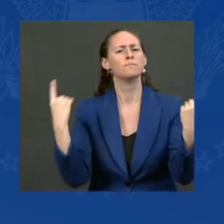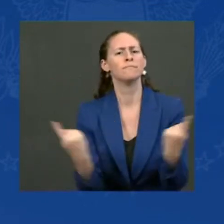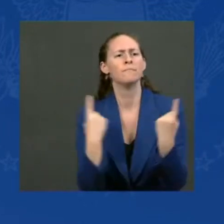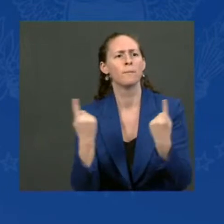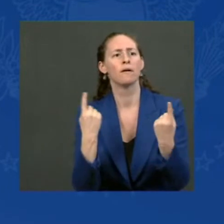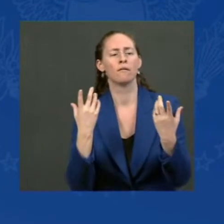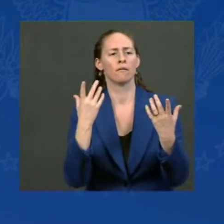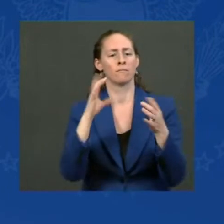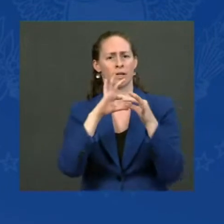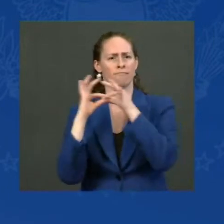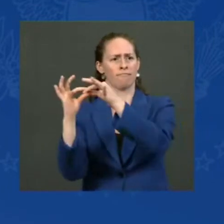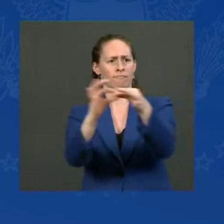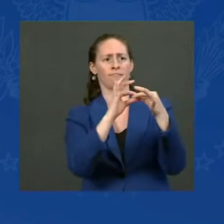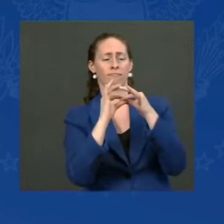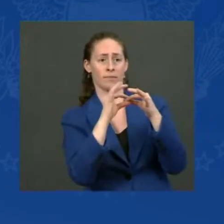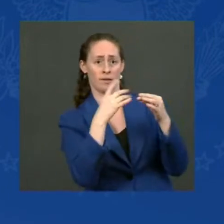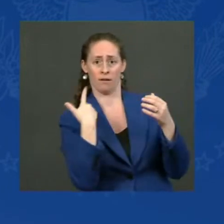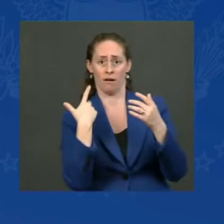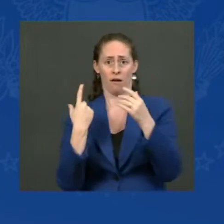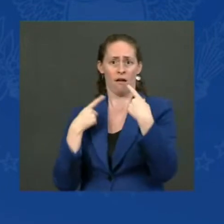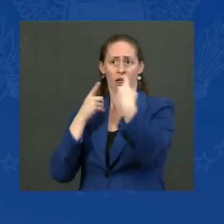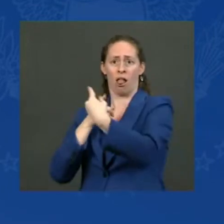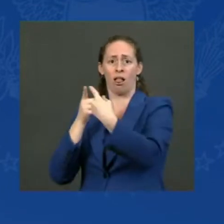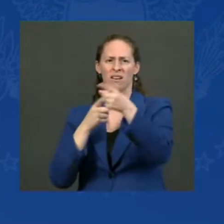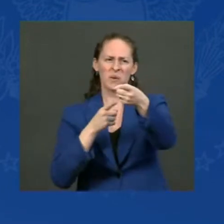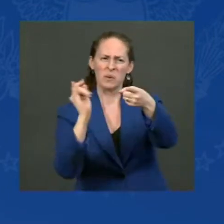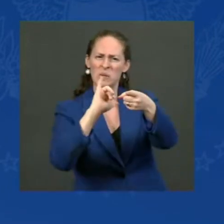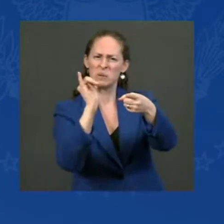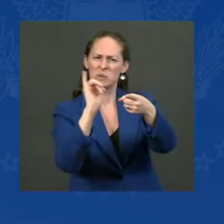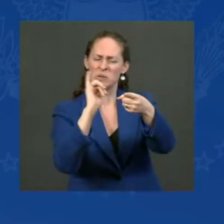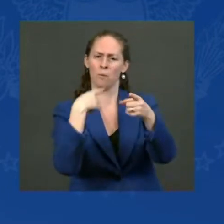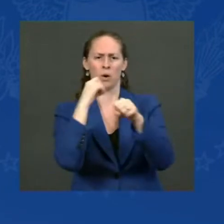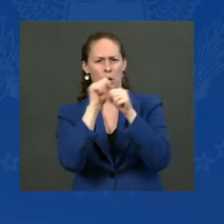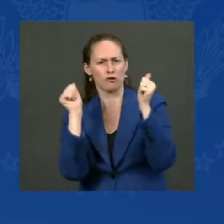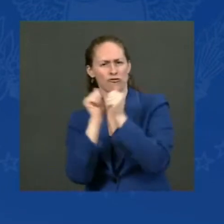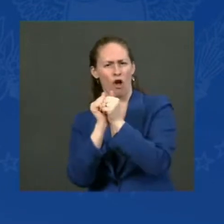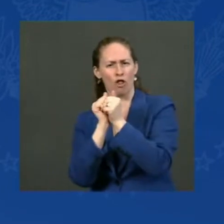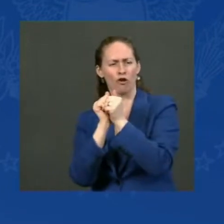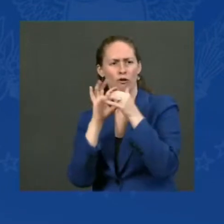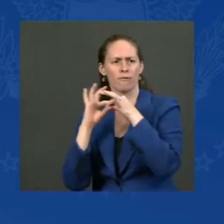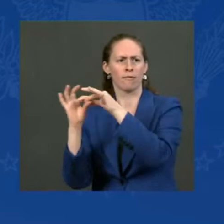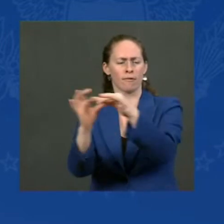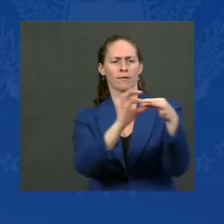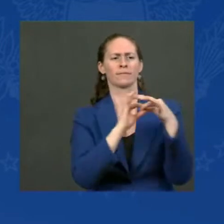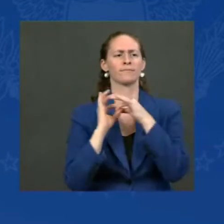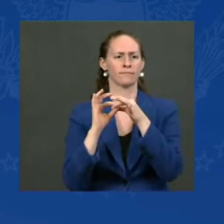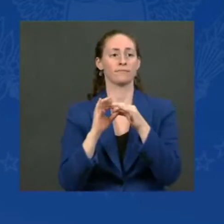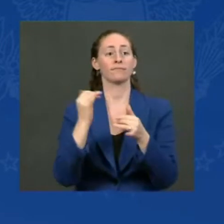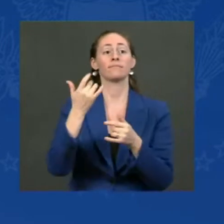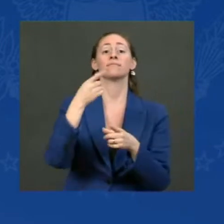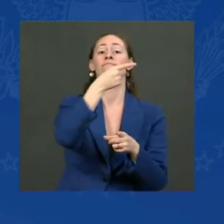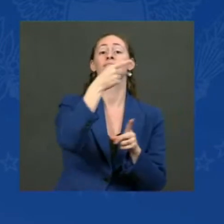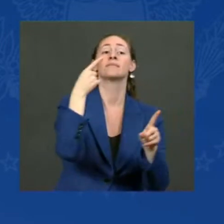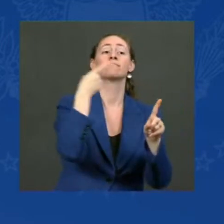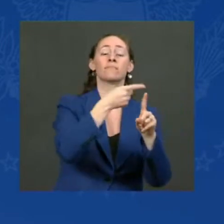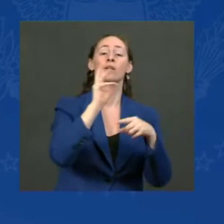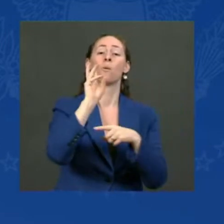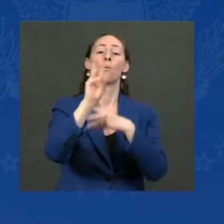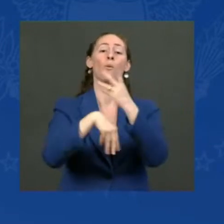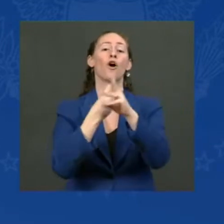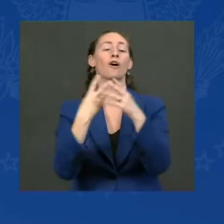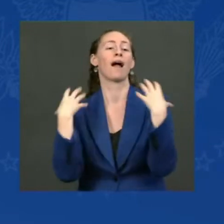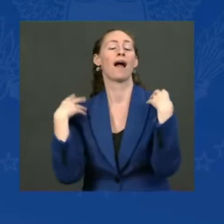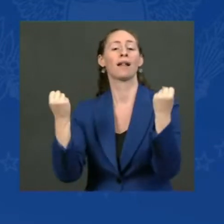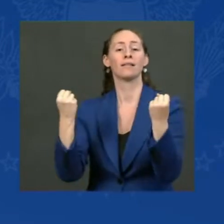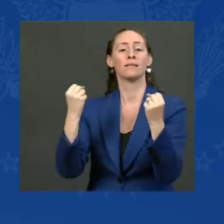challenges. We are re-engaged at the World Health Organization and working in close